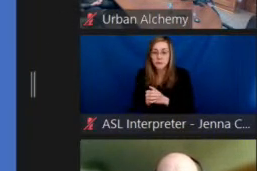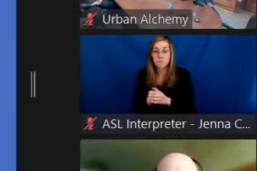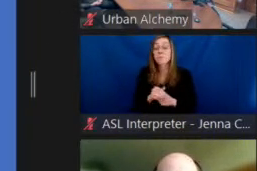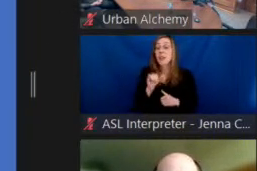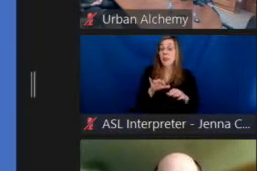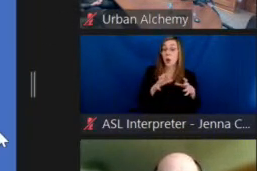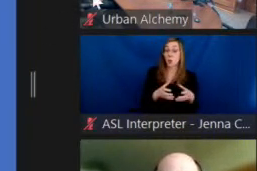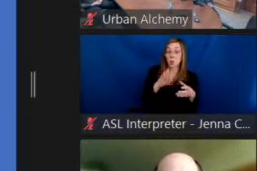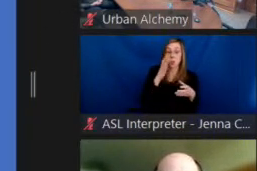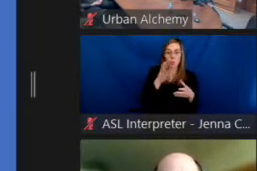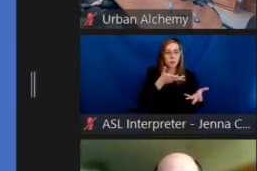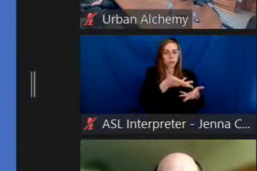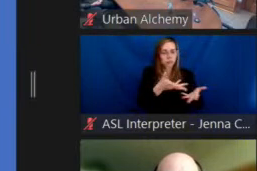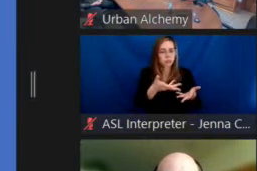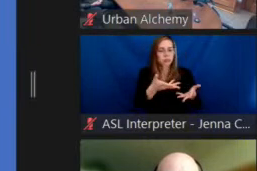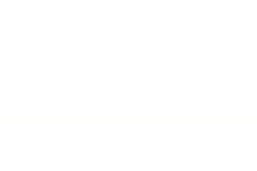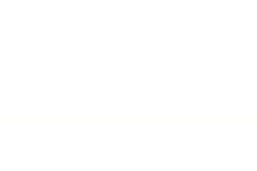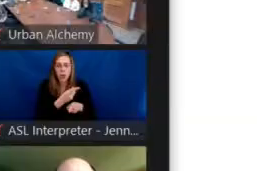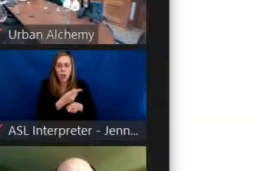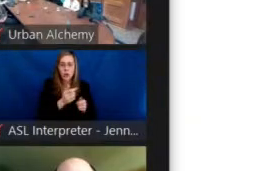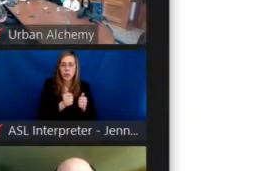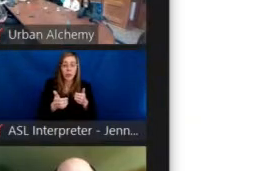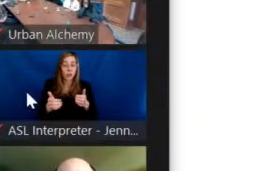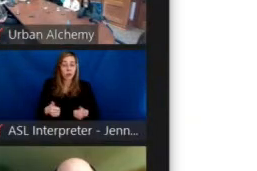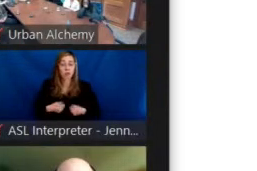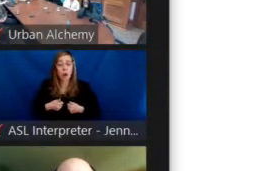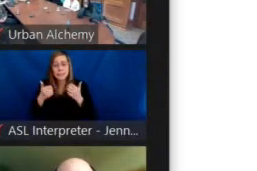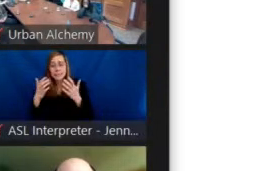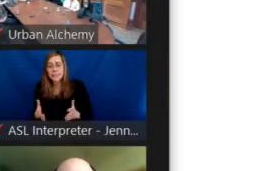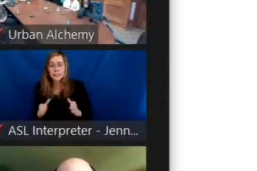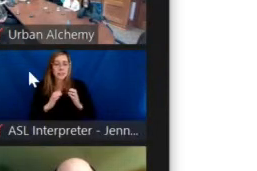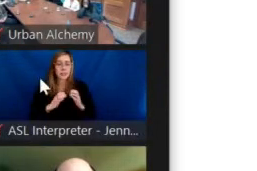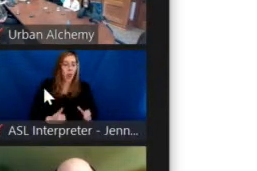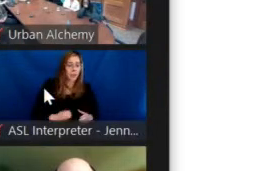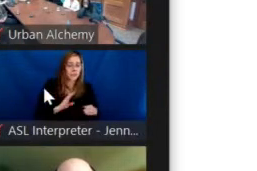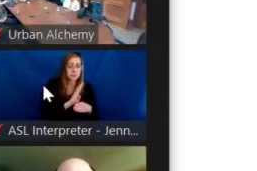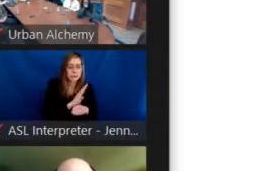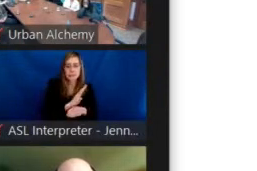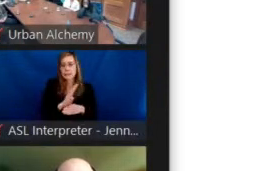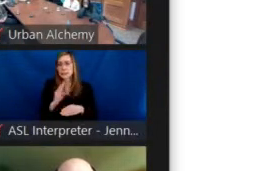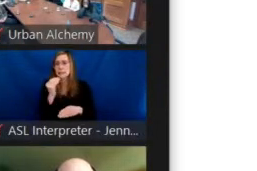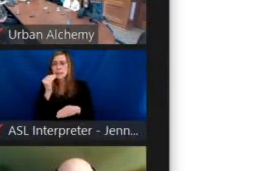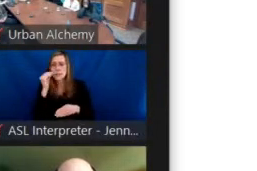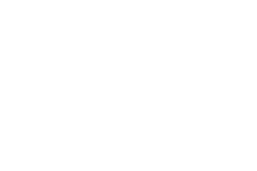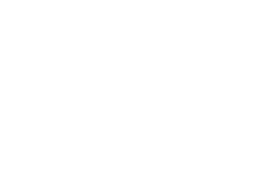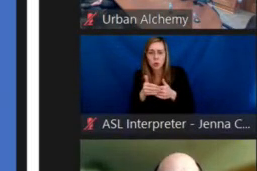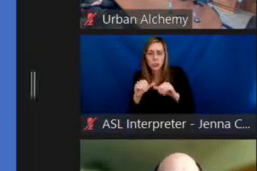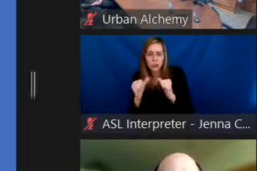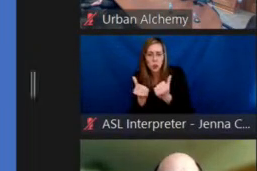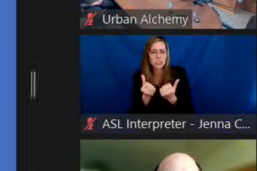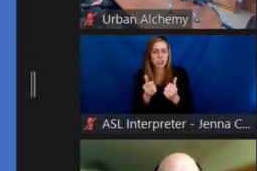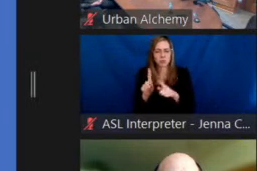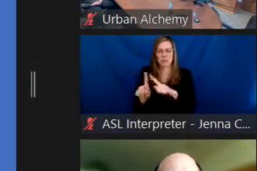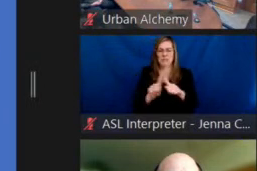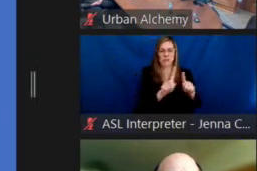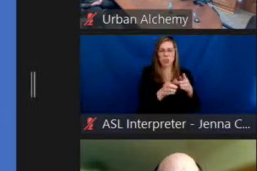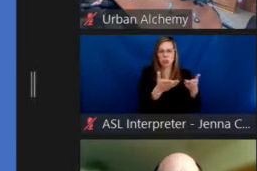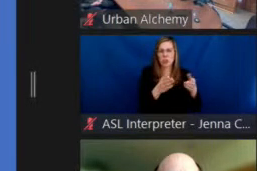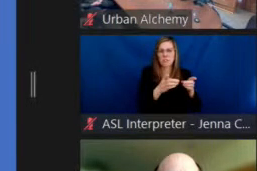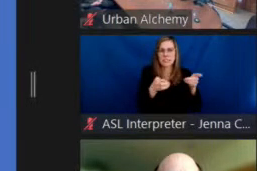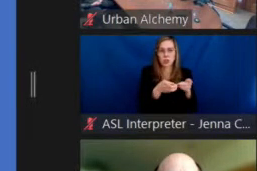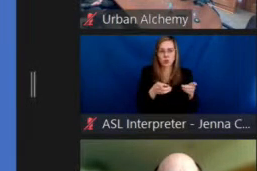clients, businesses, neighborhood associations, and enhanced service districts. So today's meeting is really just starting the conversation. It's starting